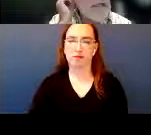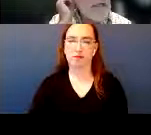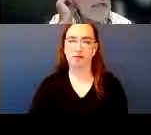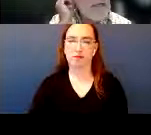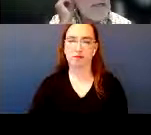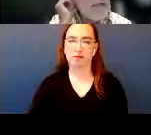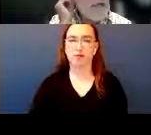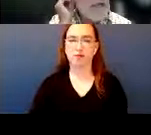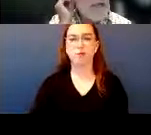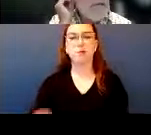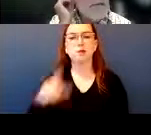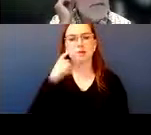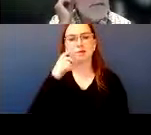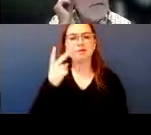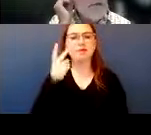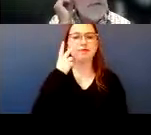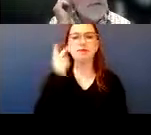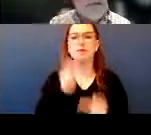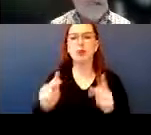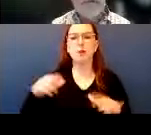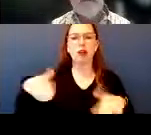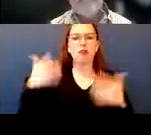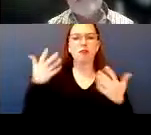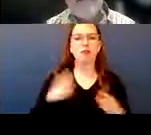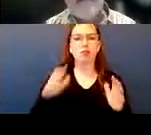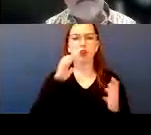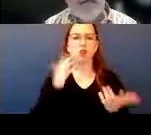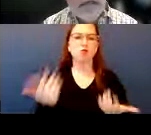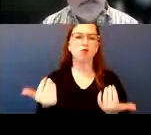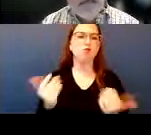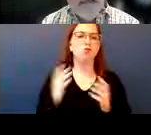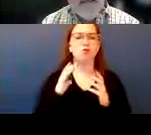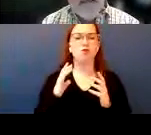Still have some comments coming in, some responses coming in.